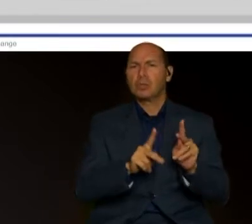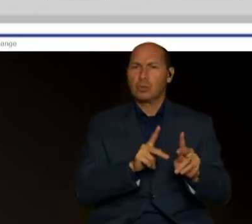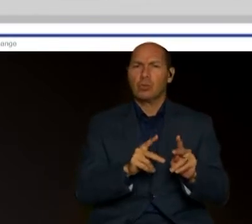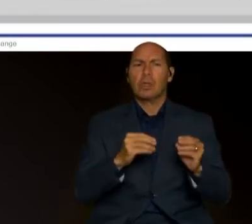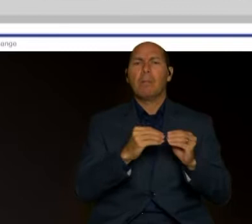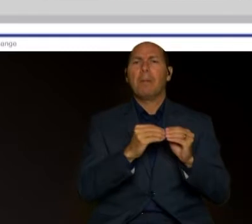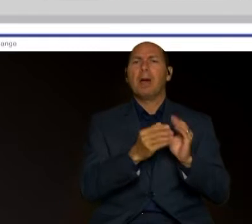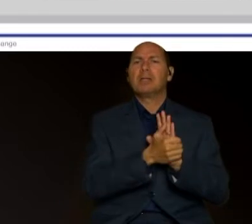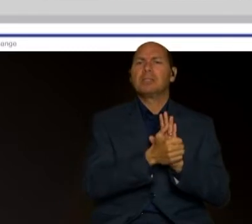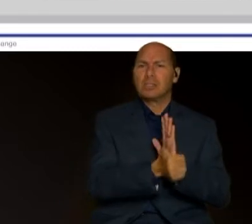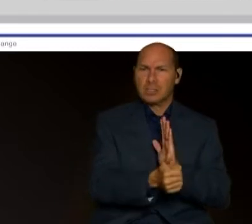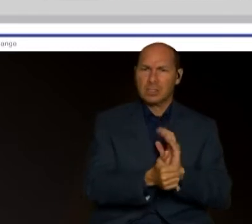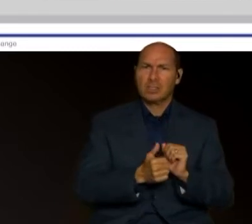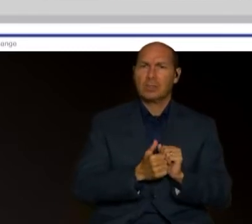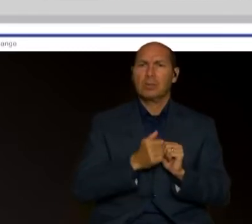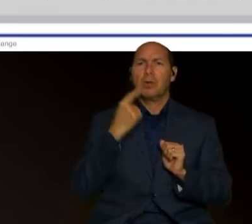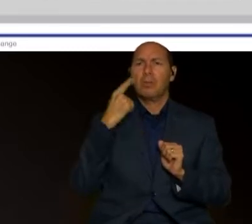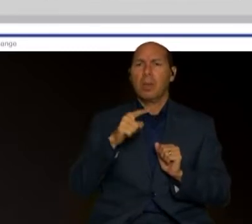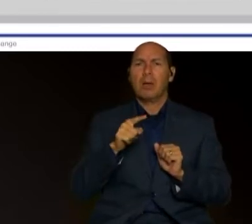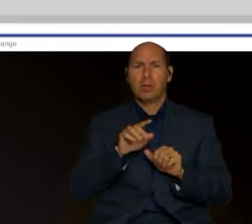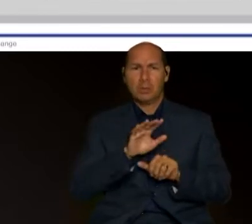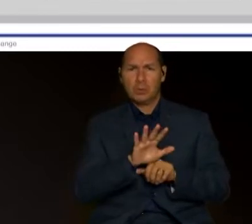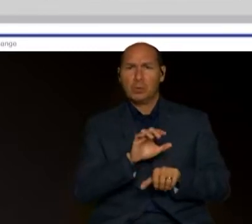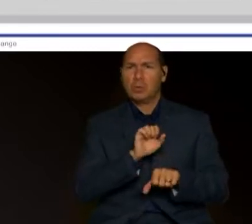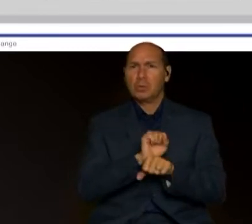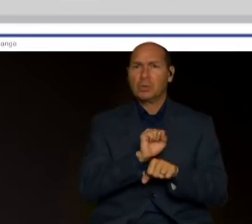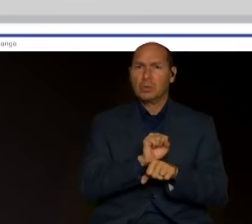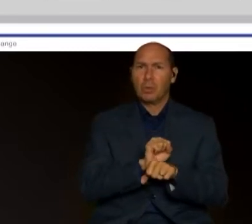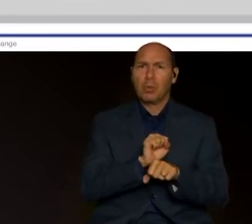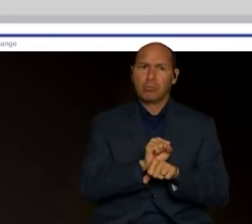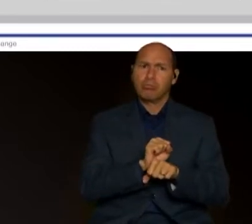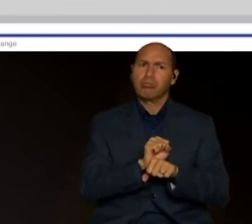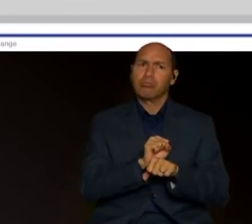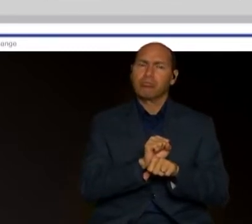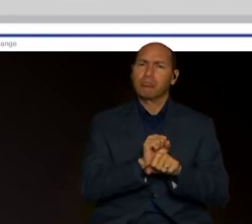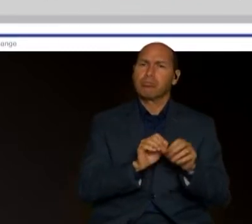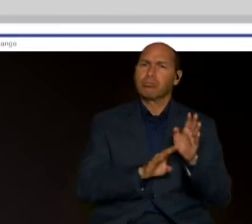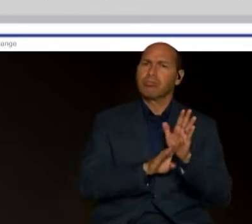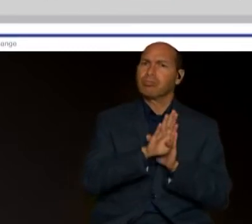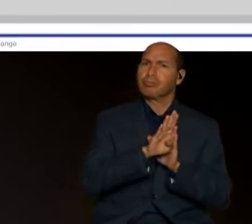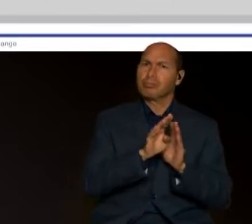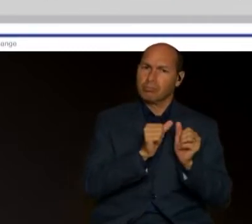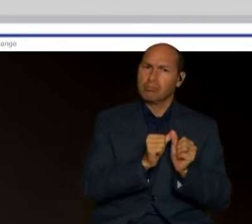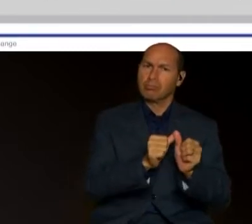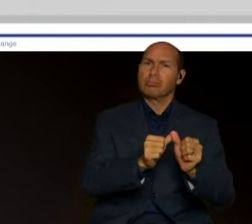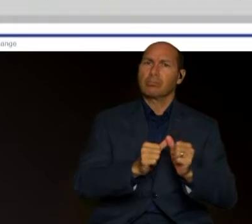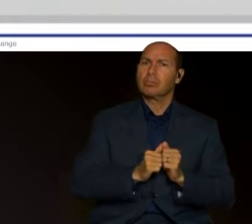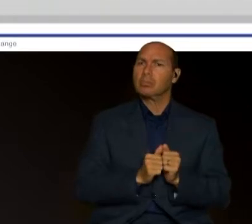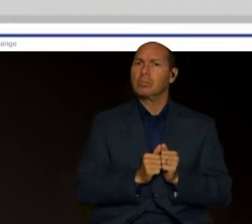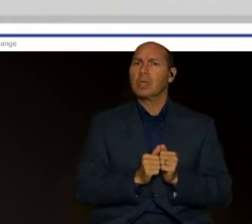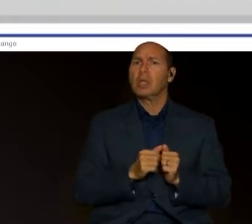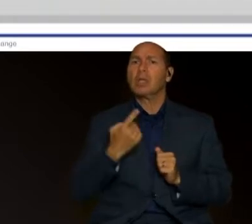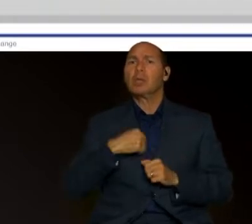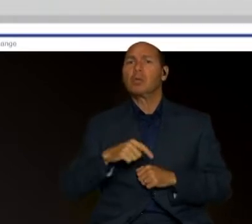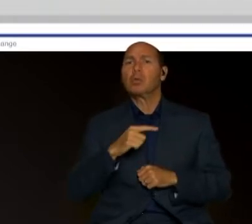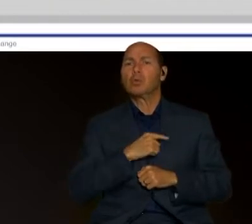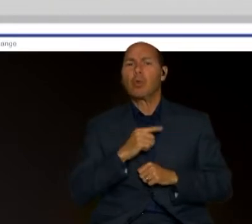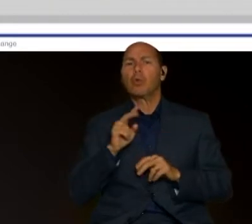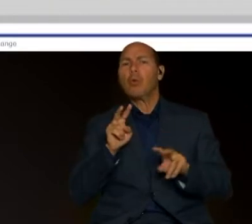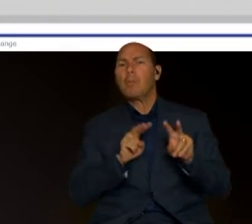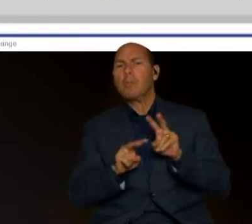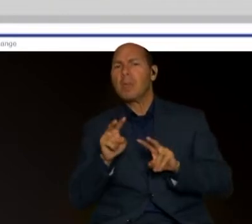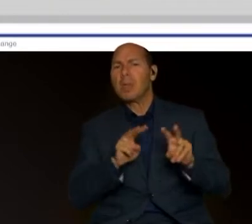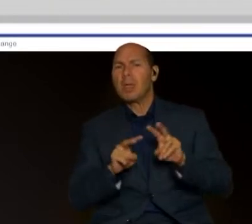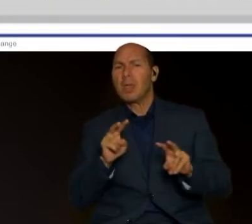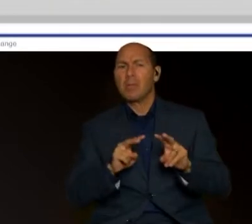to add talent in order to help them in the work that is being performed in the agency. So as part of the reform, we're not